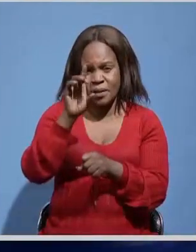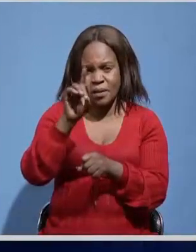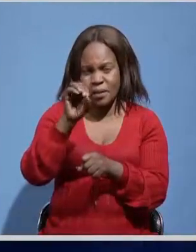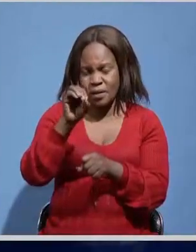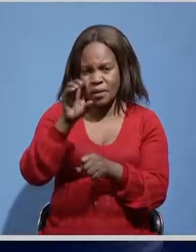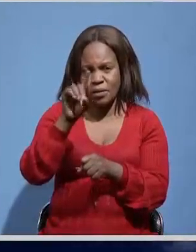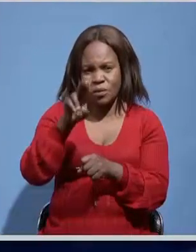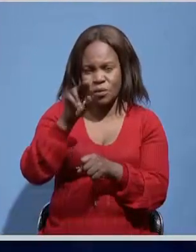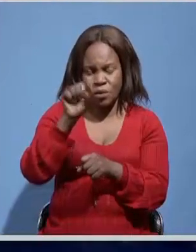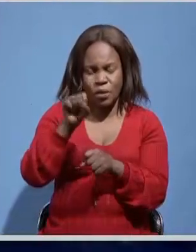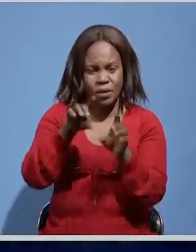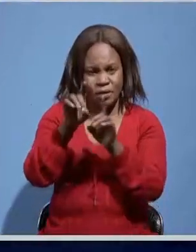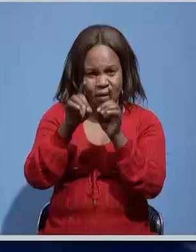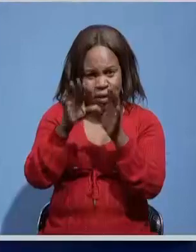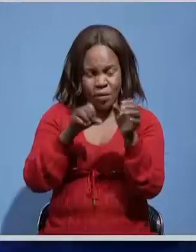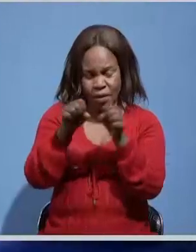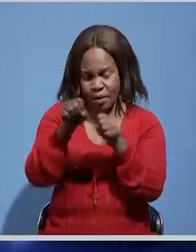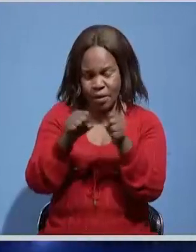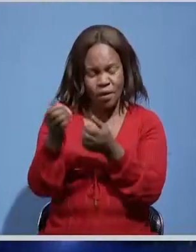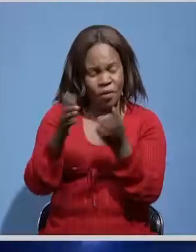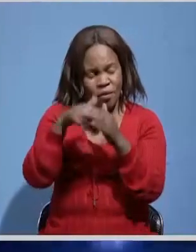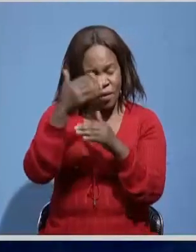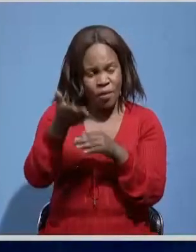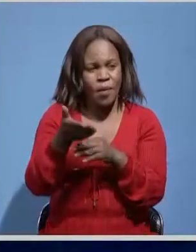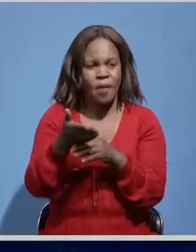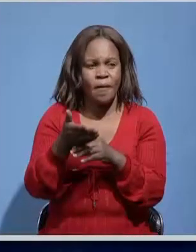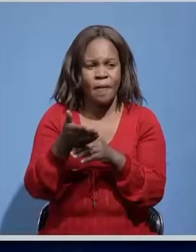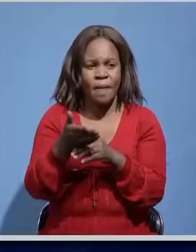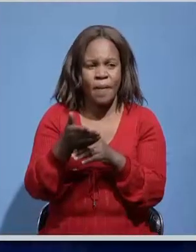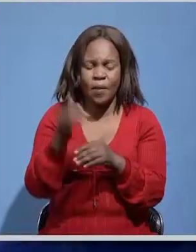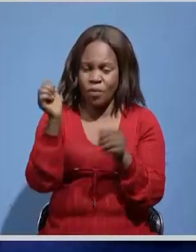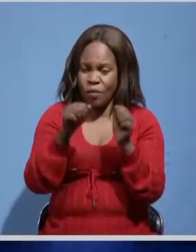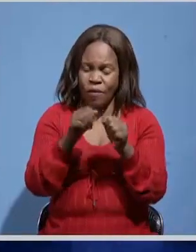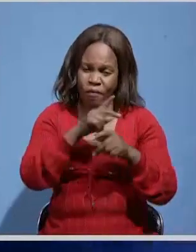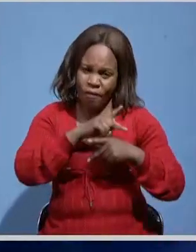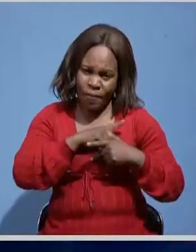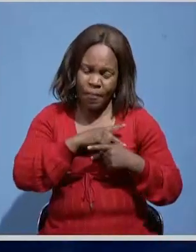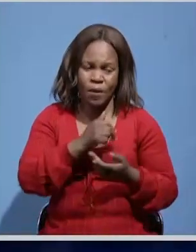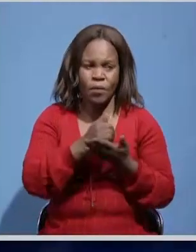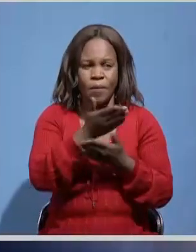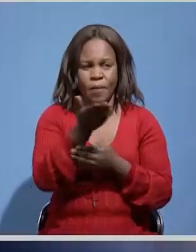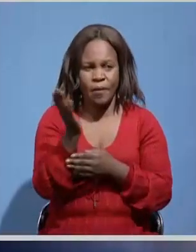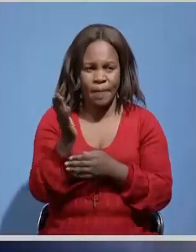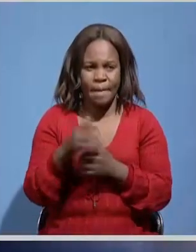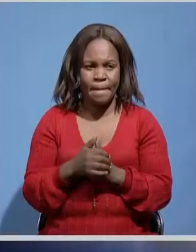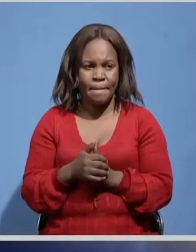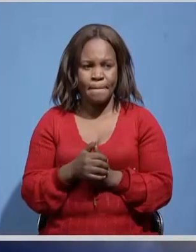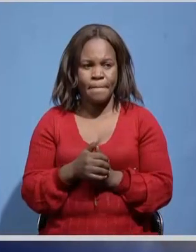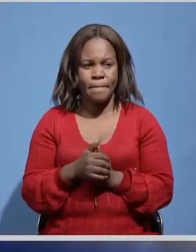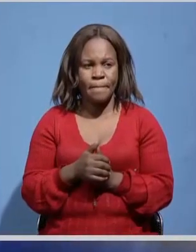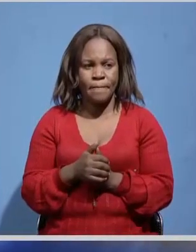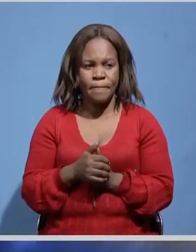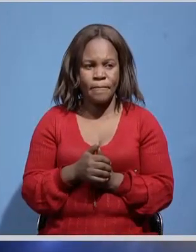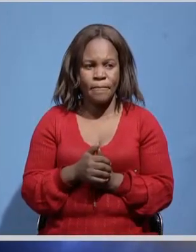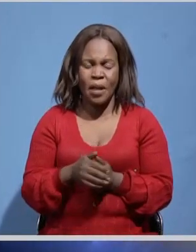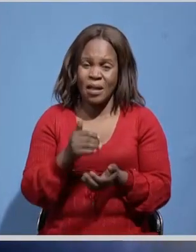director Anthony Mwamba to come out of retirement and fight for charity in order to help them. But to have finished that to